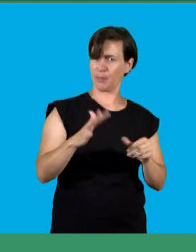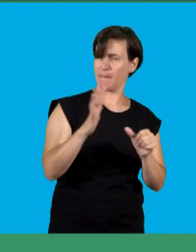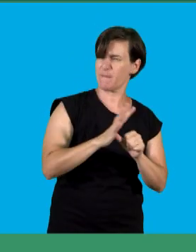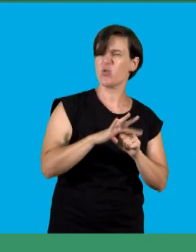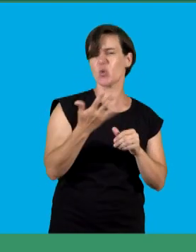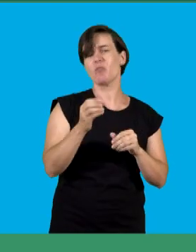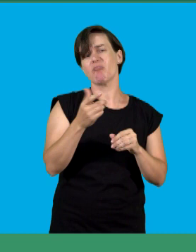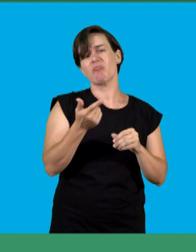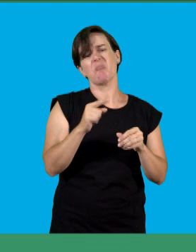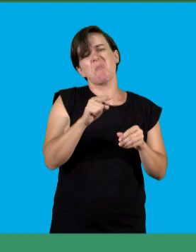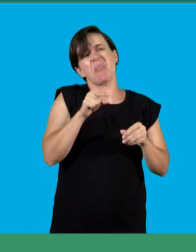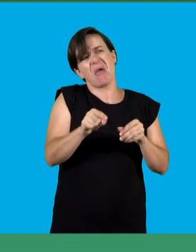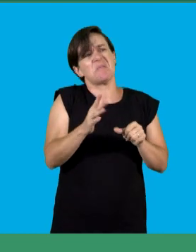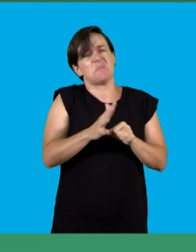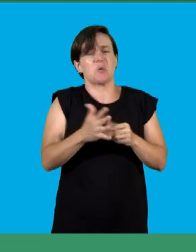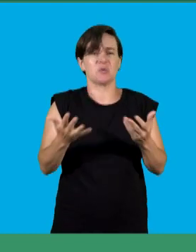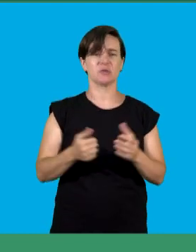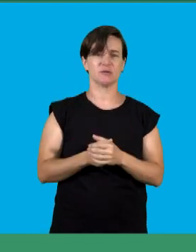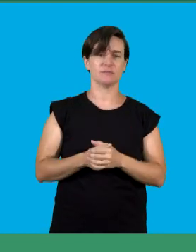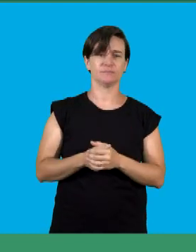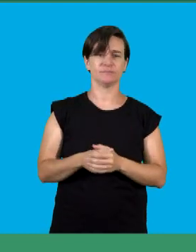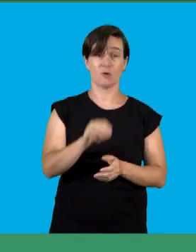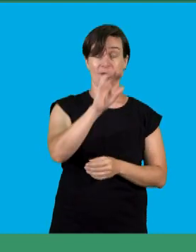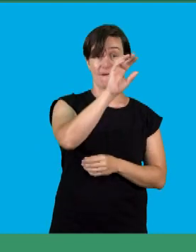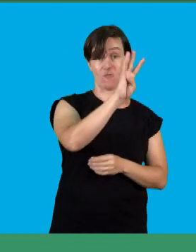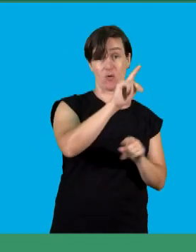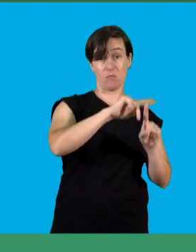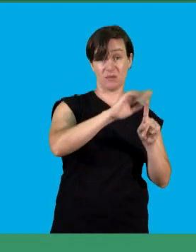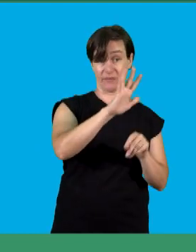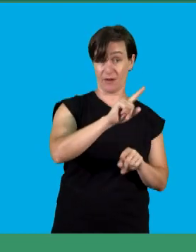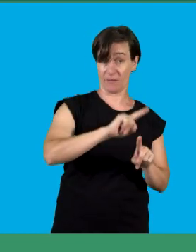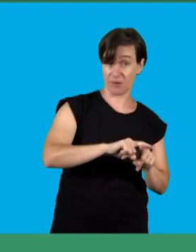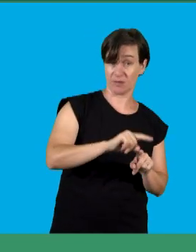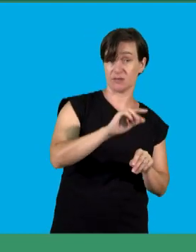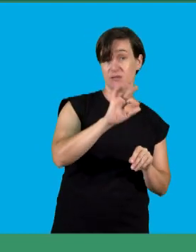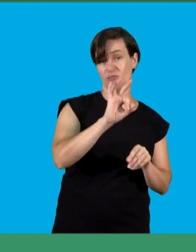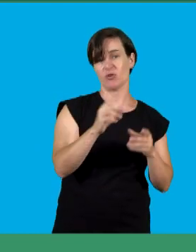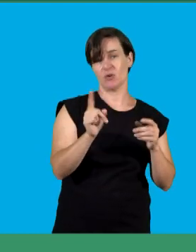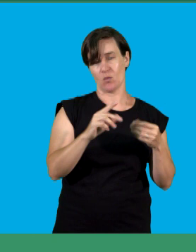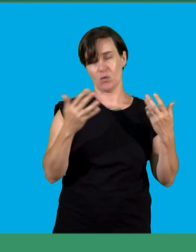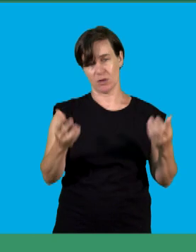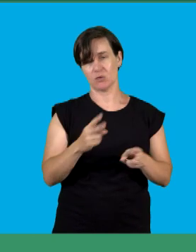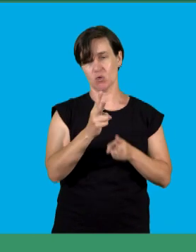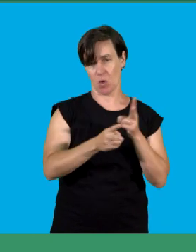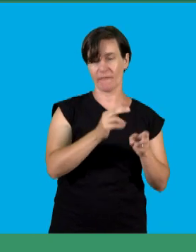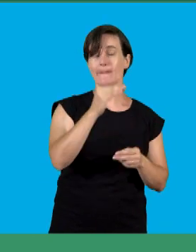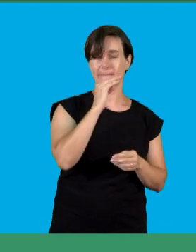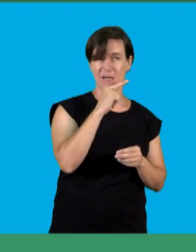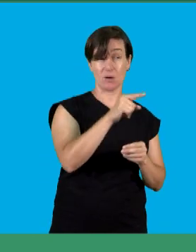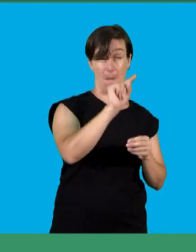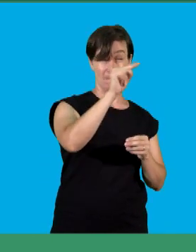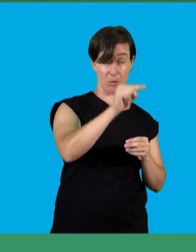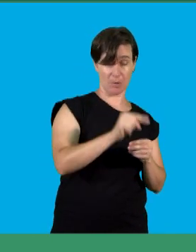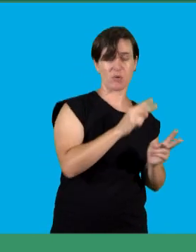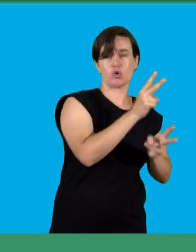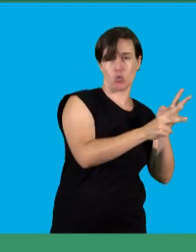have space. Right, so we'll say 5 plus 4 plus 3, it's what? It's 12. We've got 12 on the positives, and